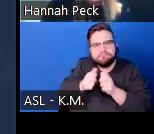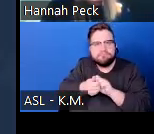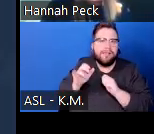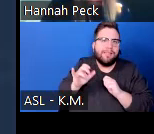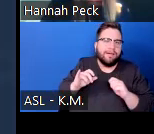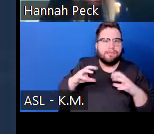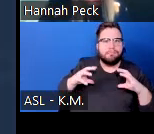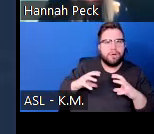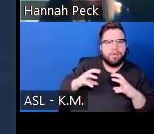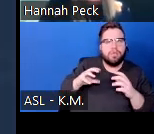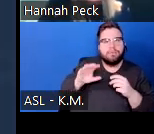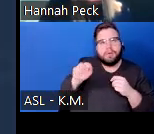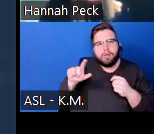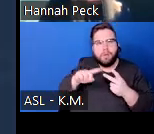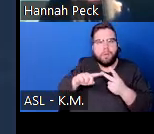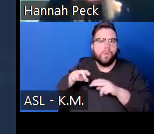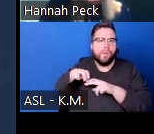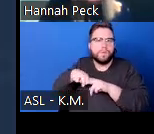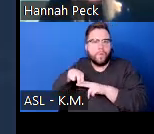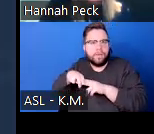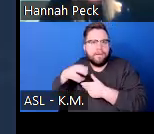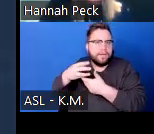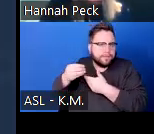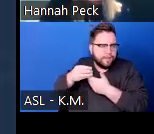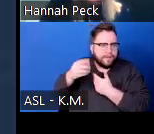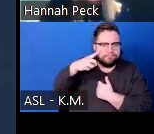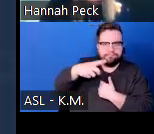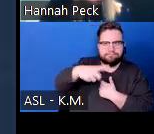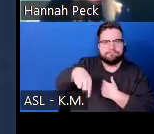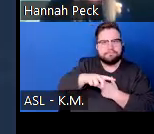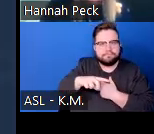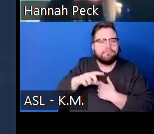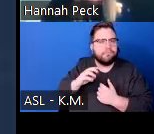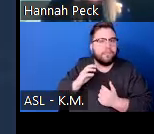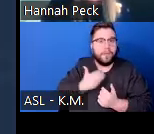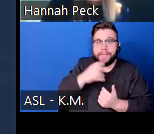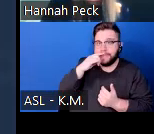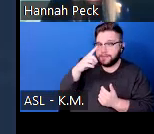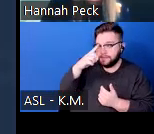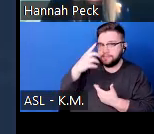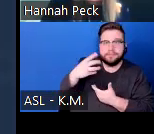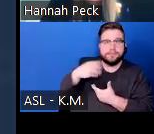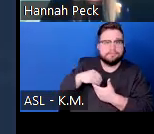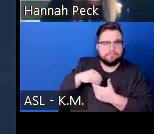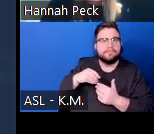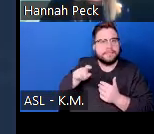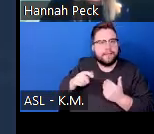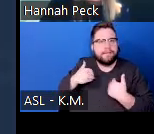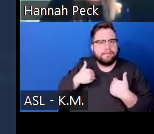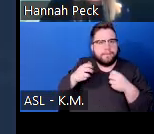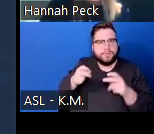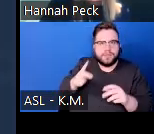anything along those lines. We want to make sure our kids with autism have opportunities for visual and kinesthetic learning